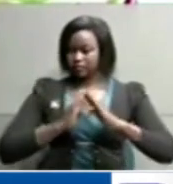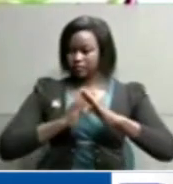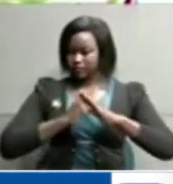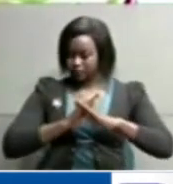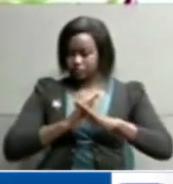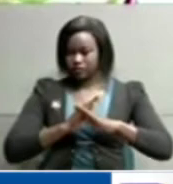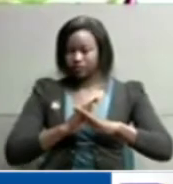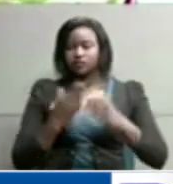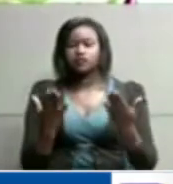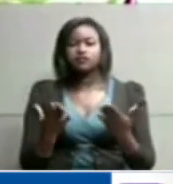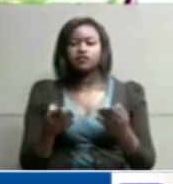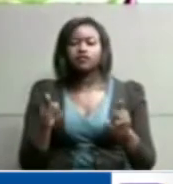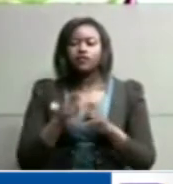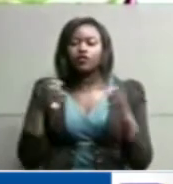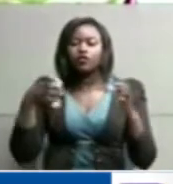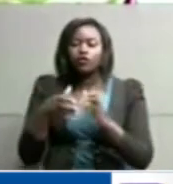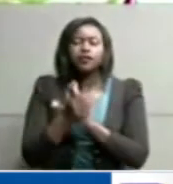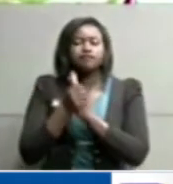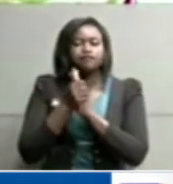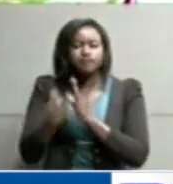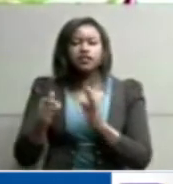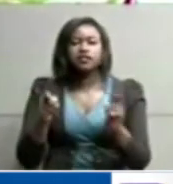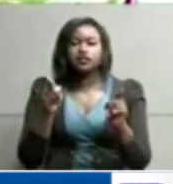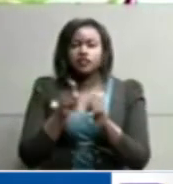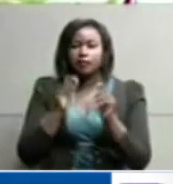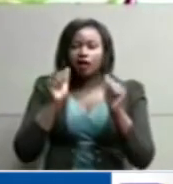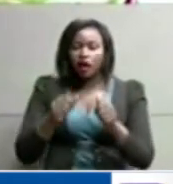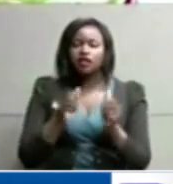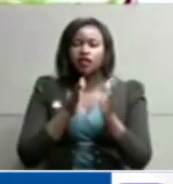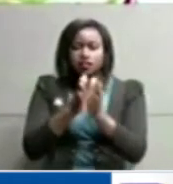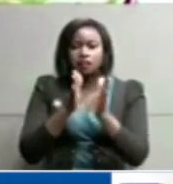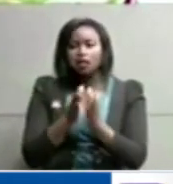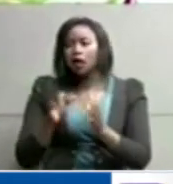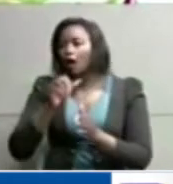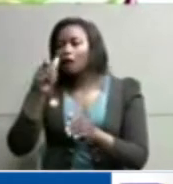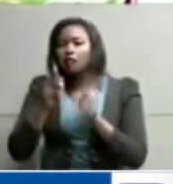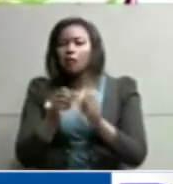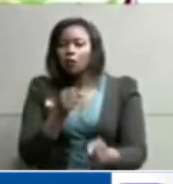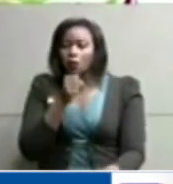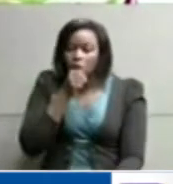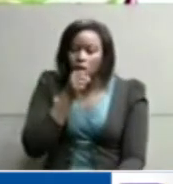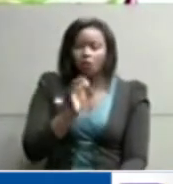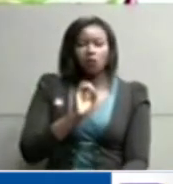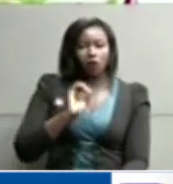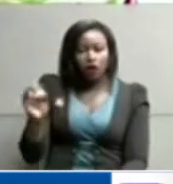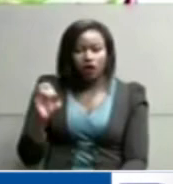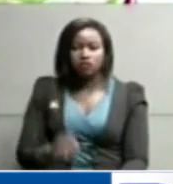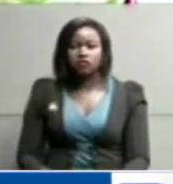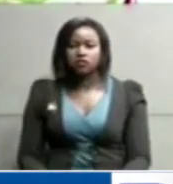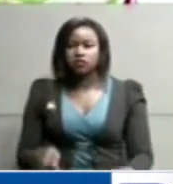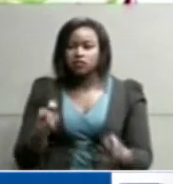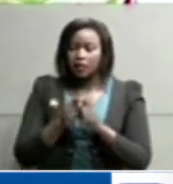these experts will tell me about the asymptomatic, the other ones who are not coughing, who are not sneezing.